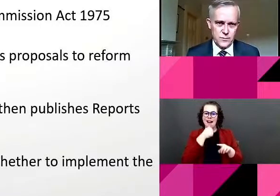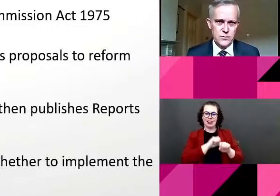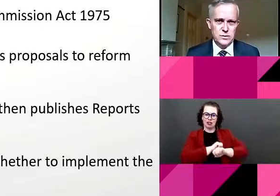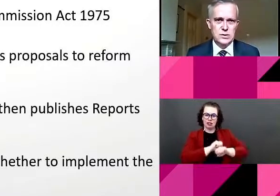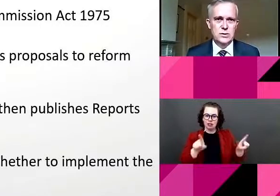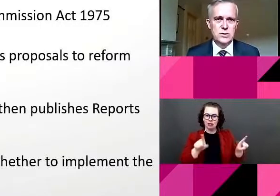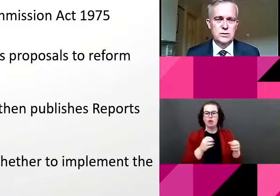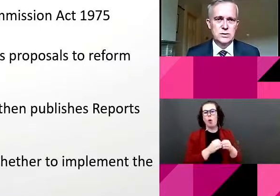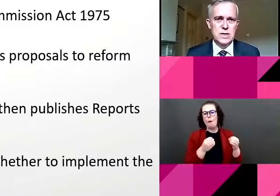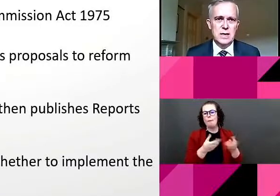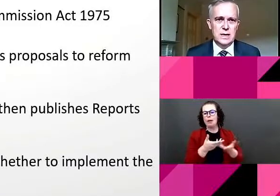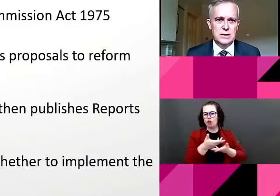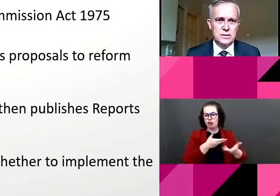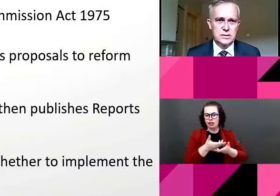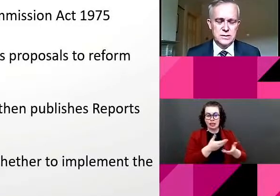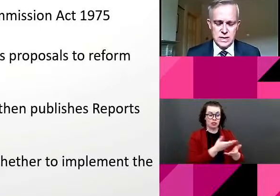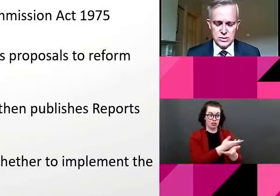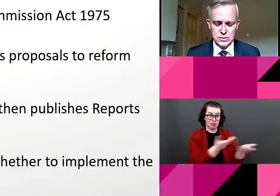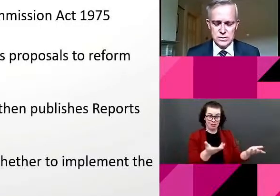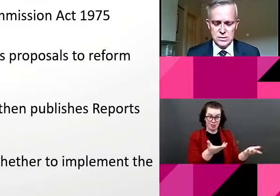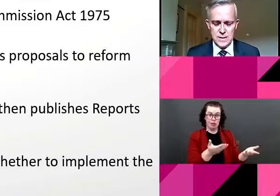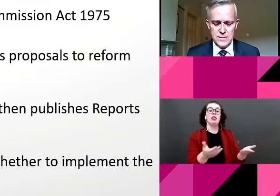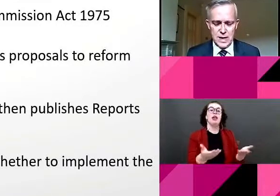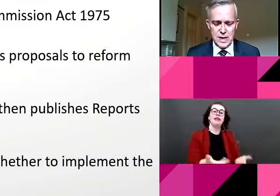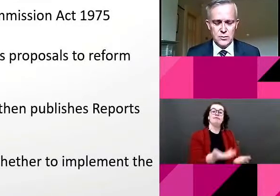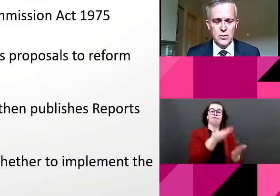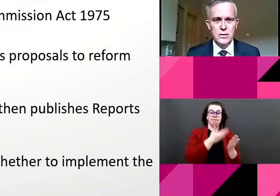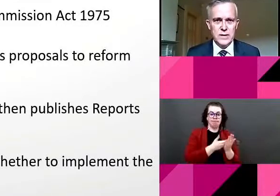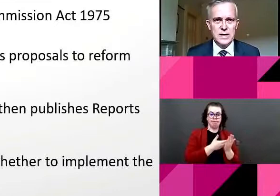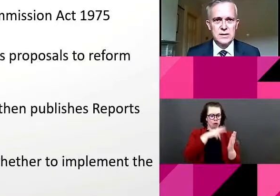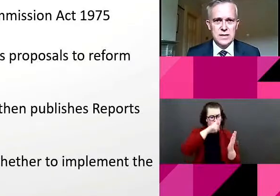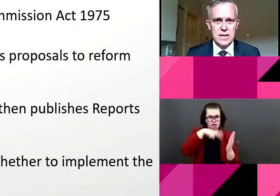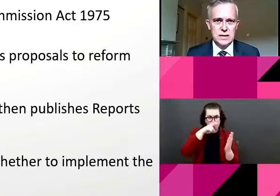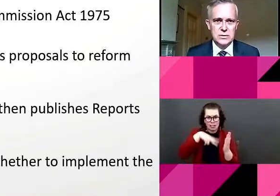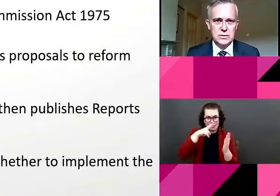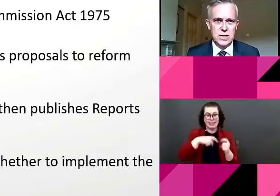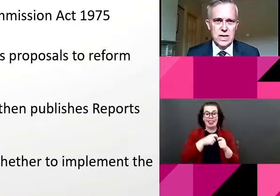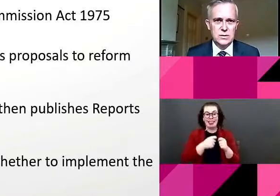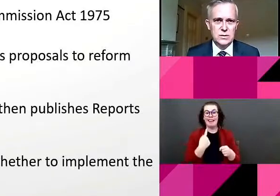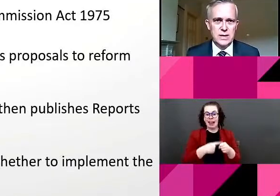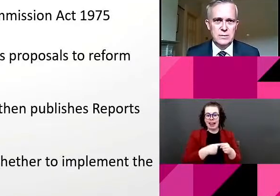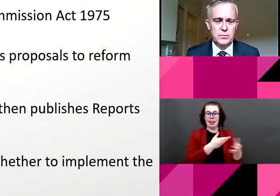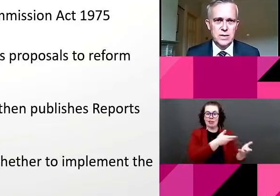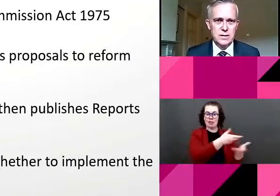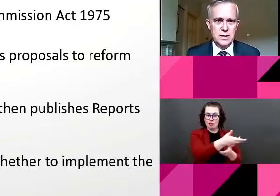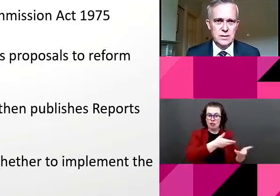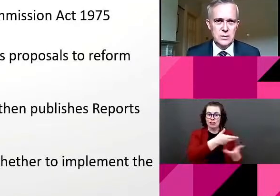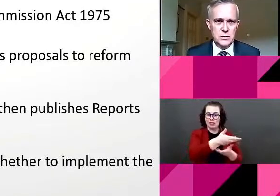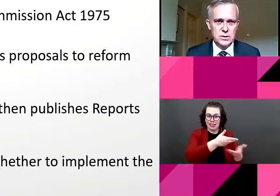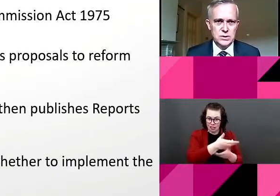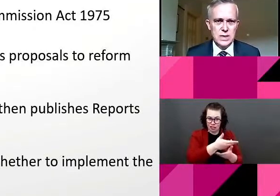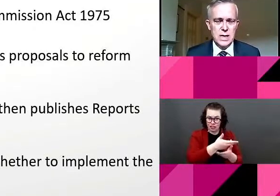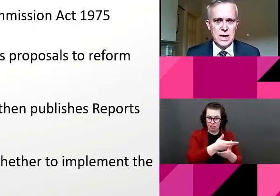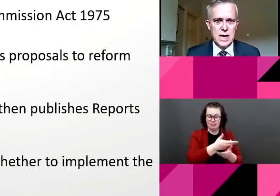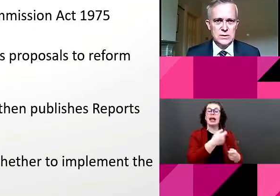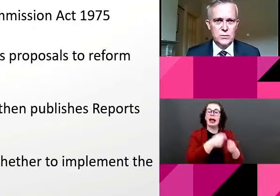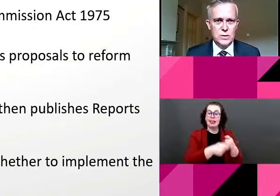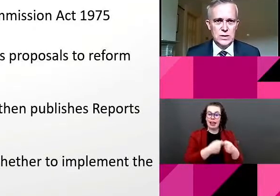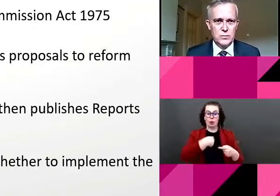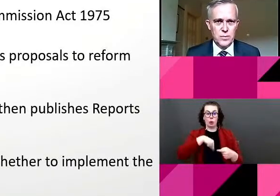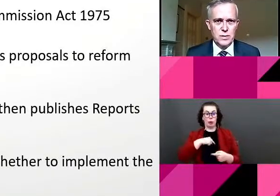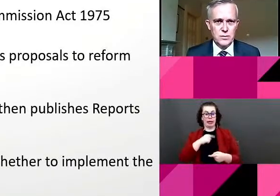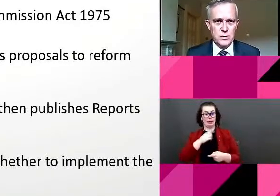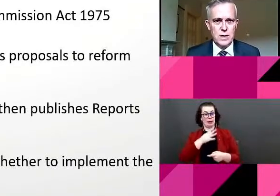we have further discussions and consultations. And all of that is taken into account then by the Commission as